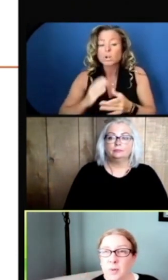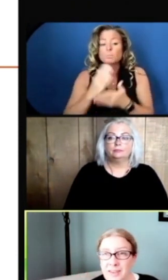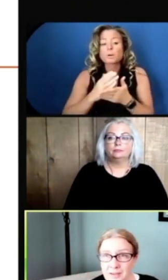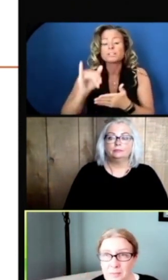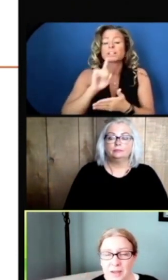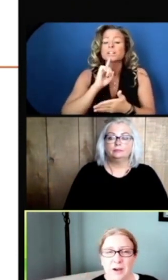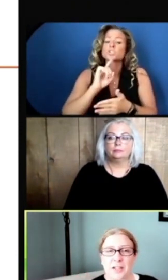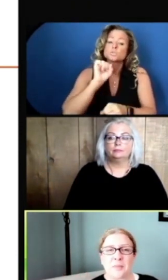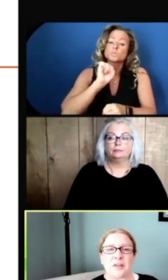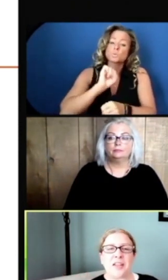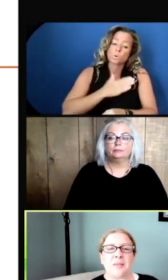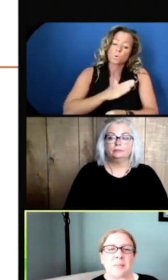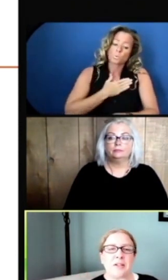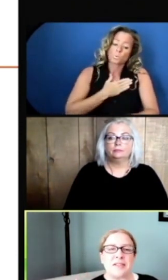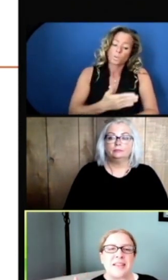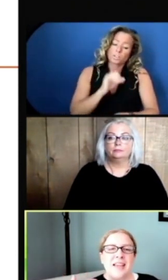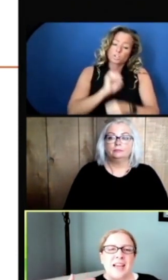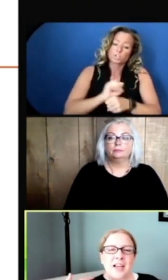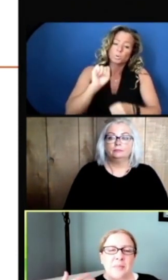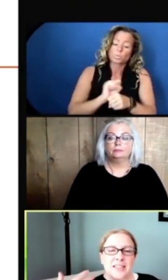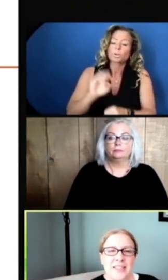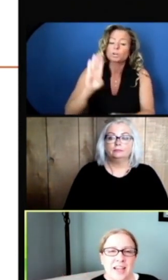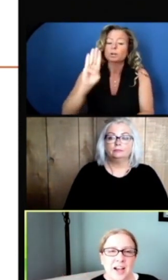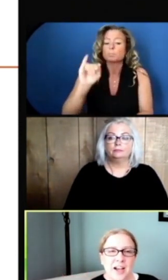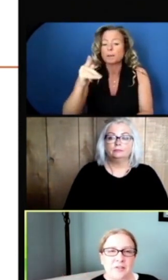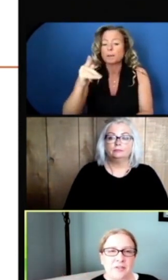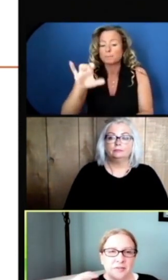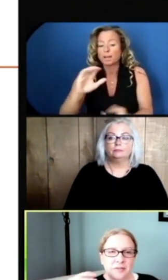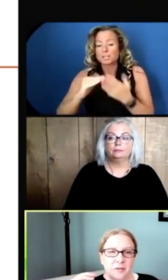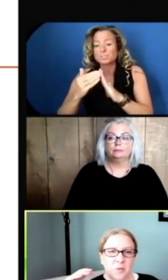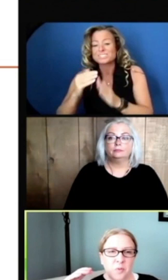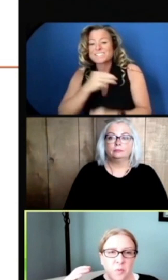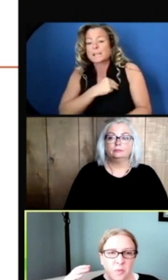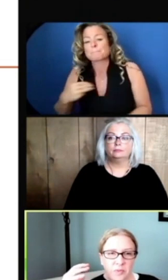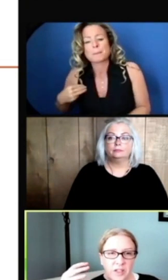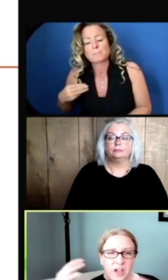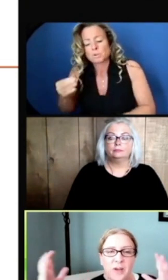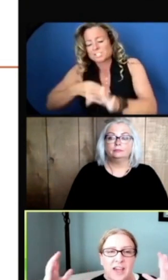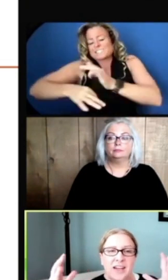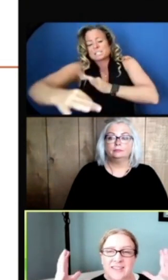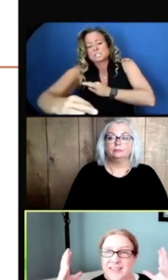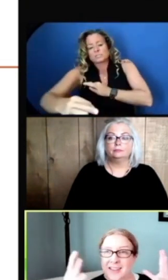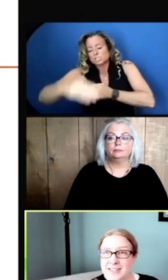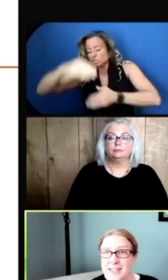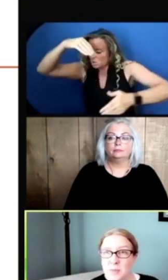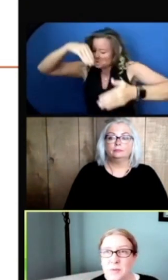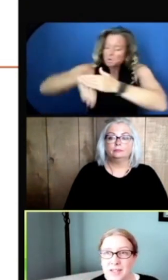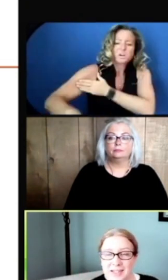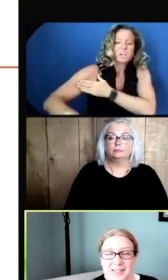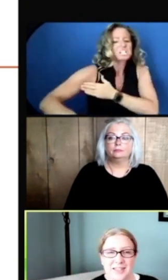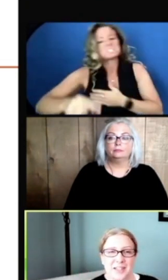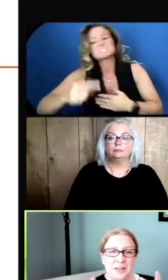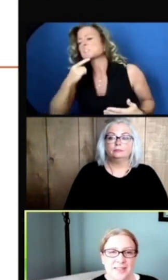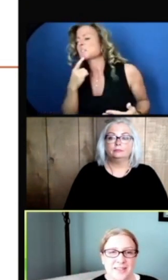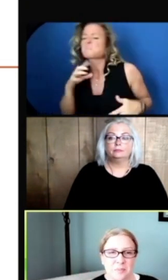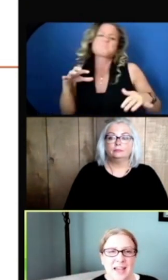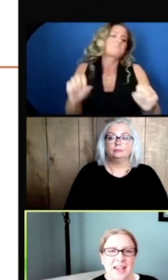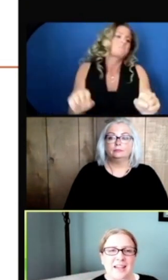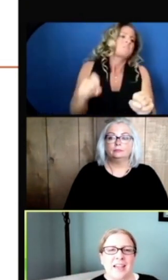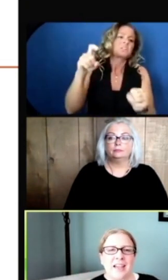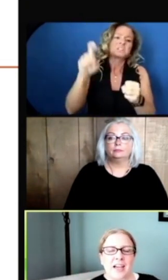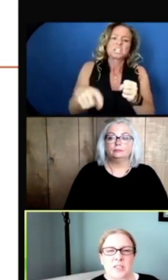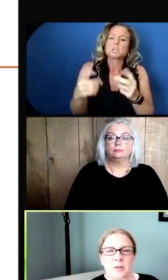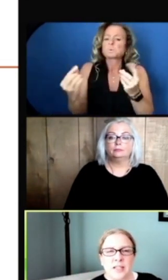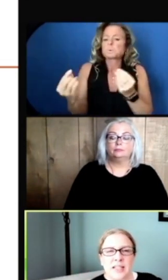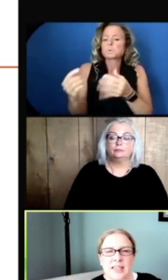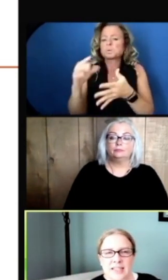work with BIPOC community members instead of going in and saying, this is what we need to do, this is the